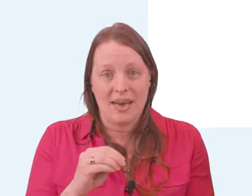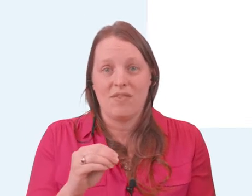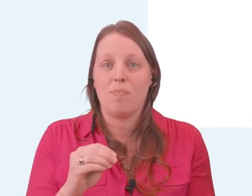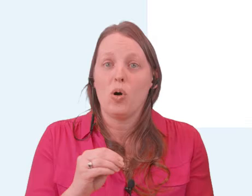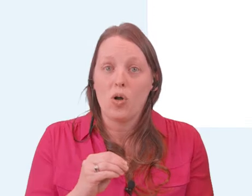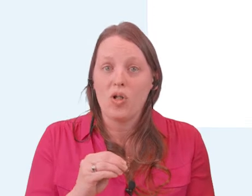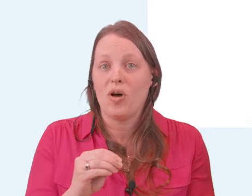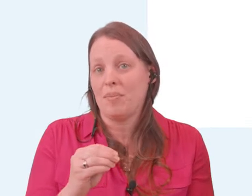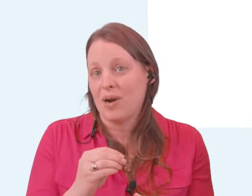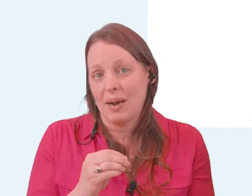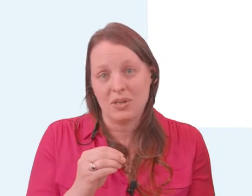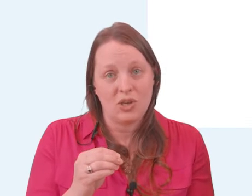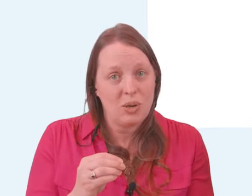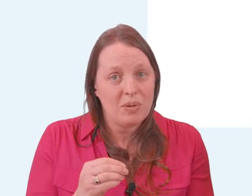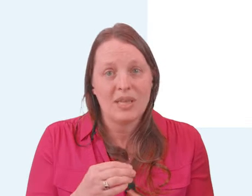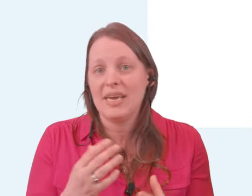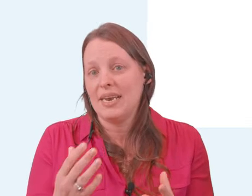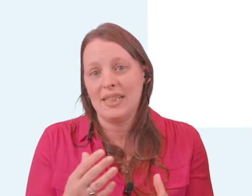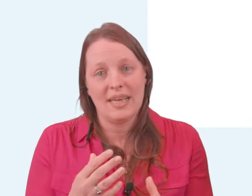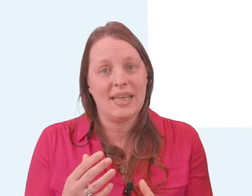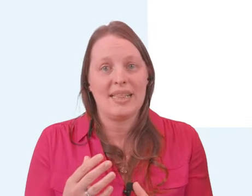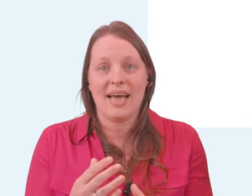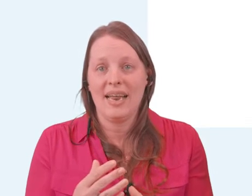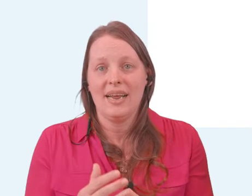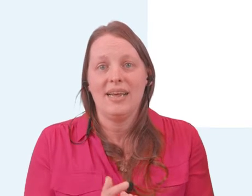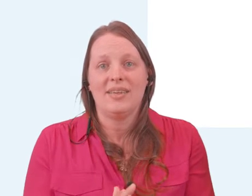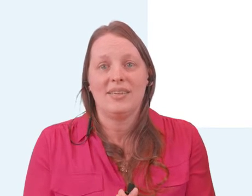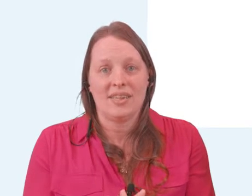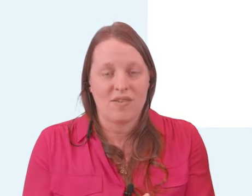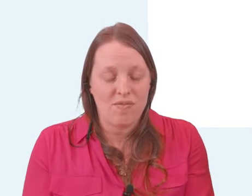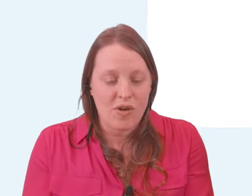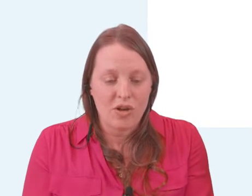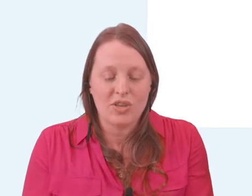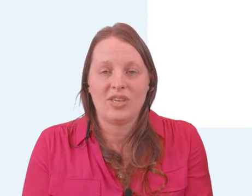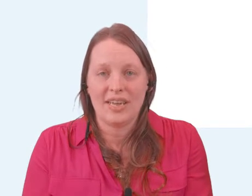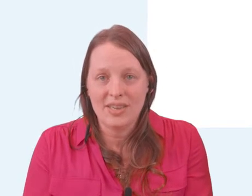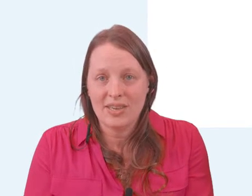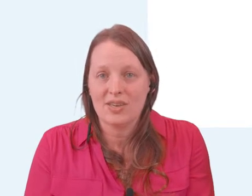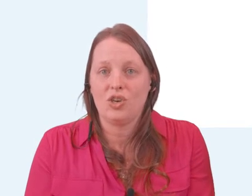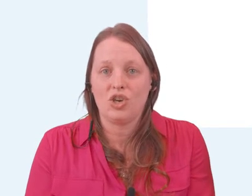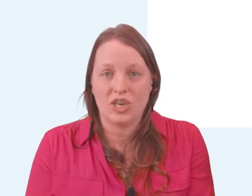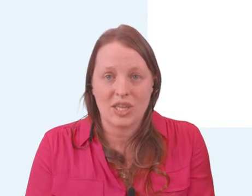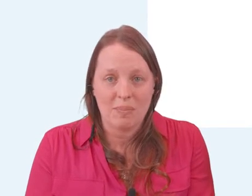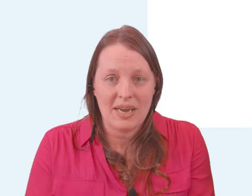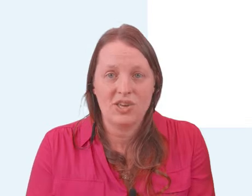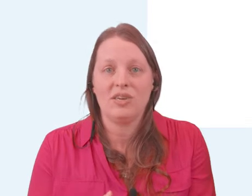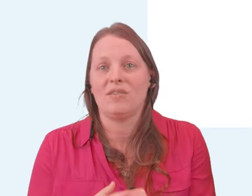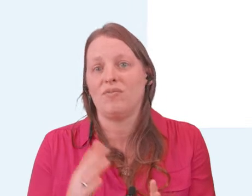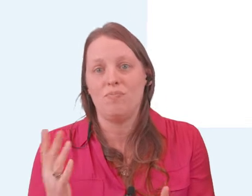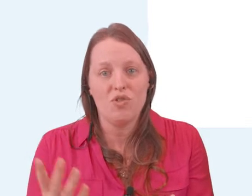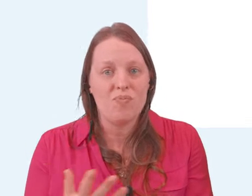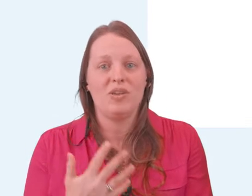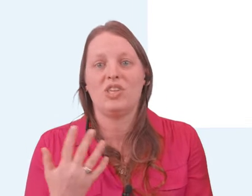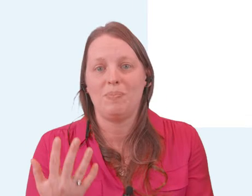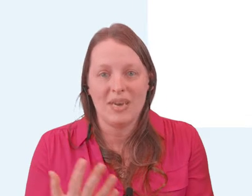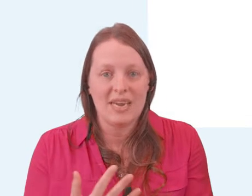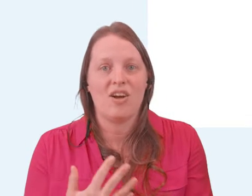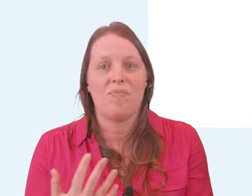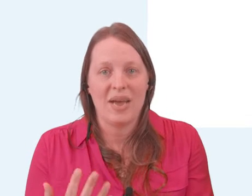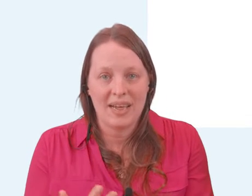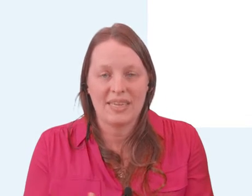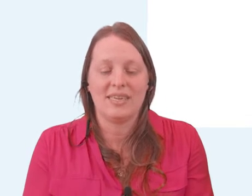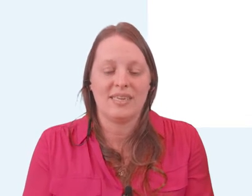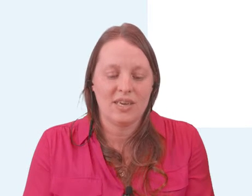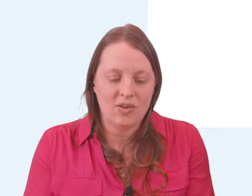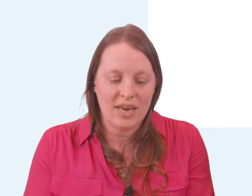and they kind of pull on perhaps the cupula, anything like that, sends a false sense, usually to the patient, of movement, spinning,